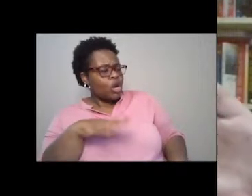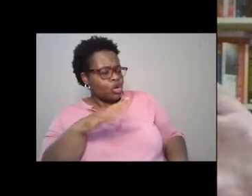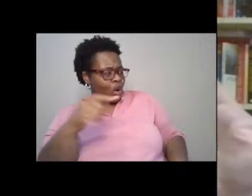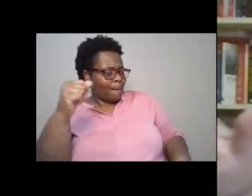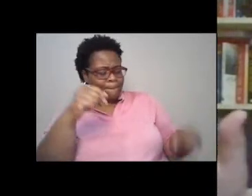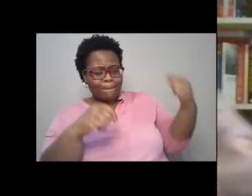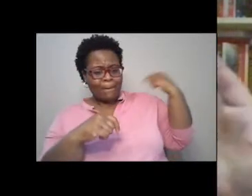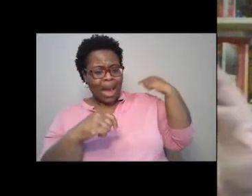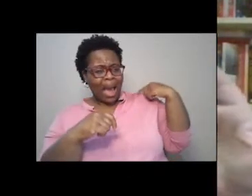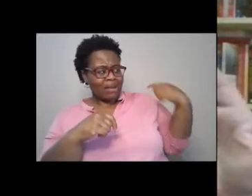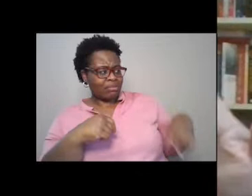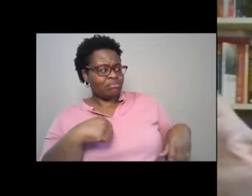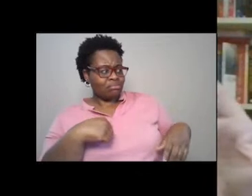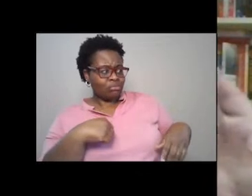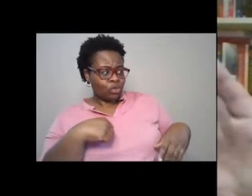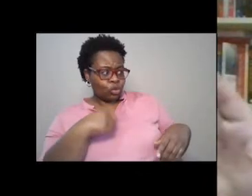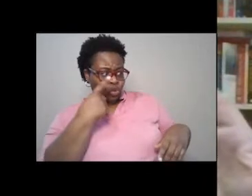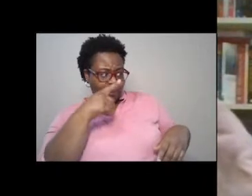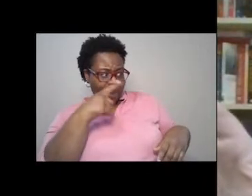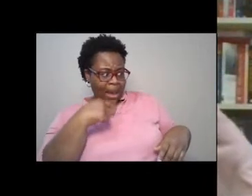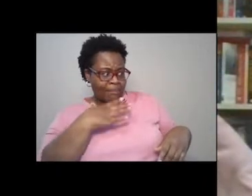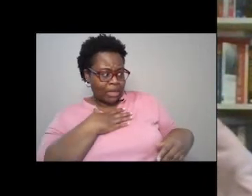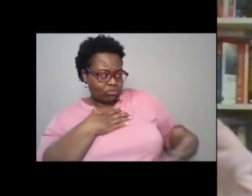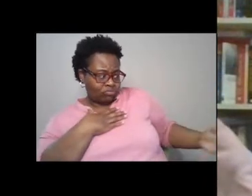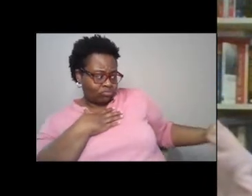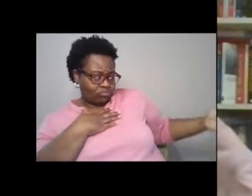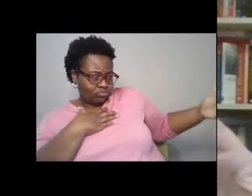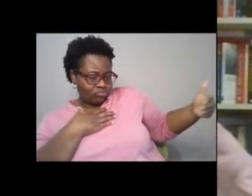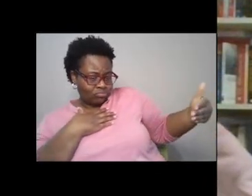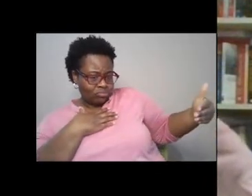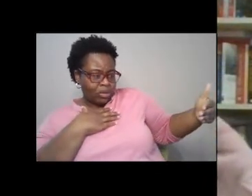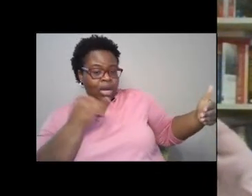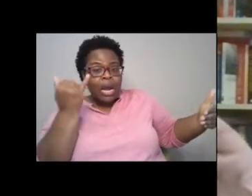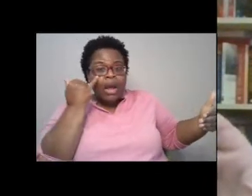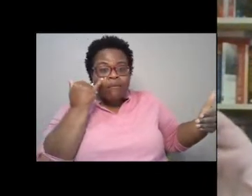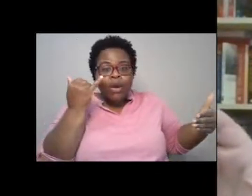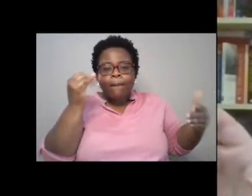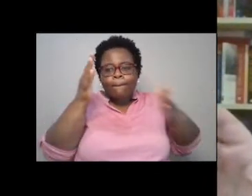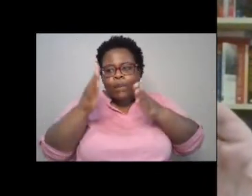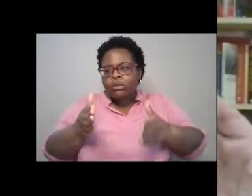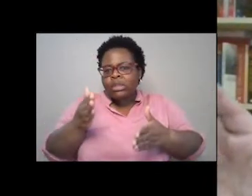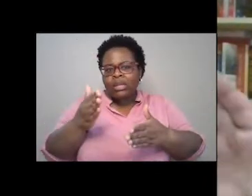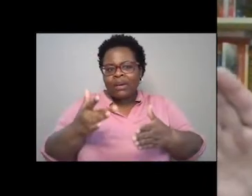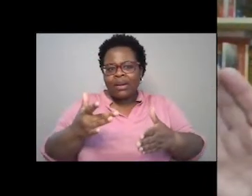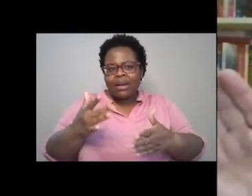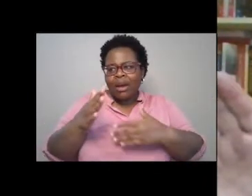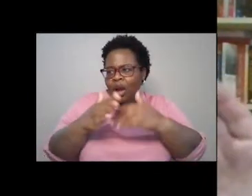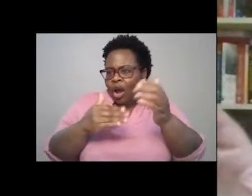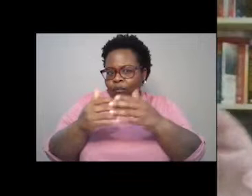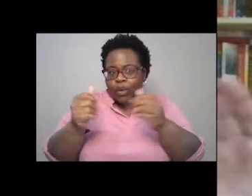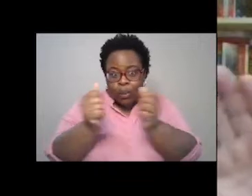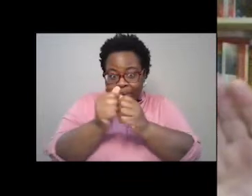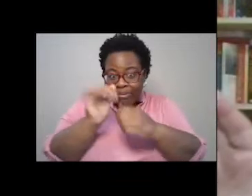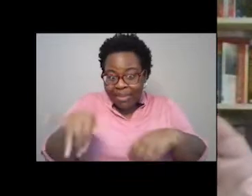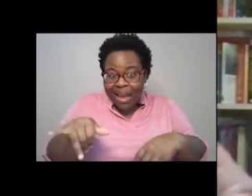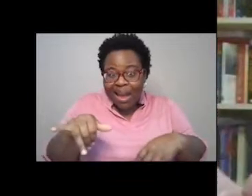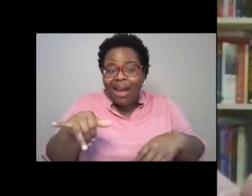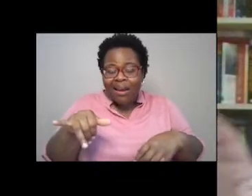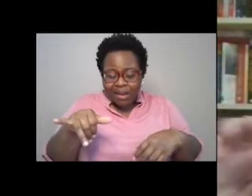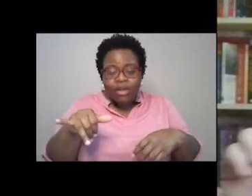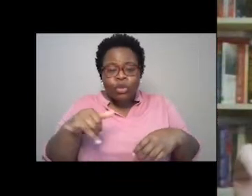And to sit next to a person and put your arm on their back if they are comfortable with it, so that they